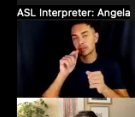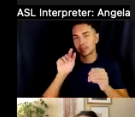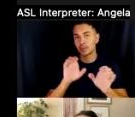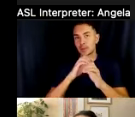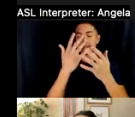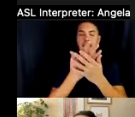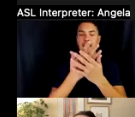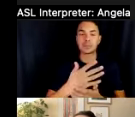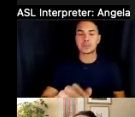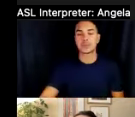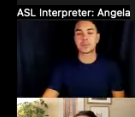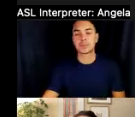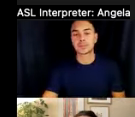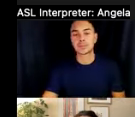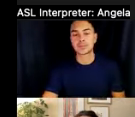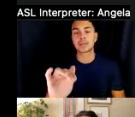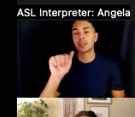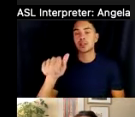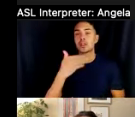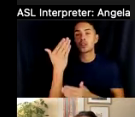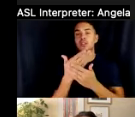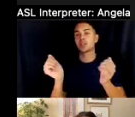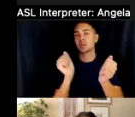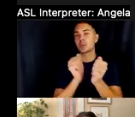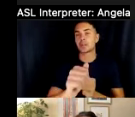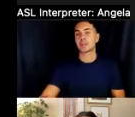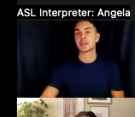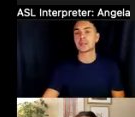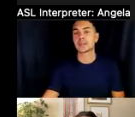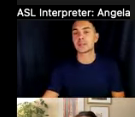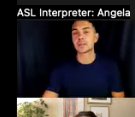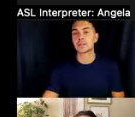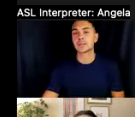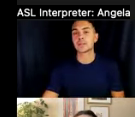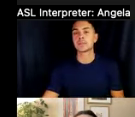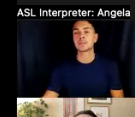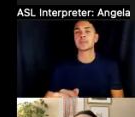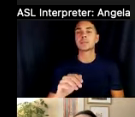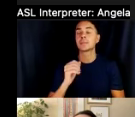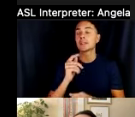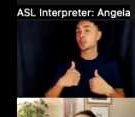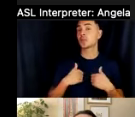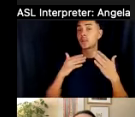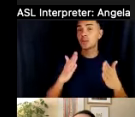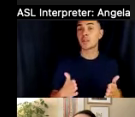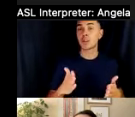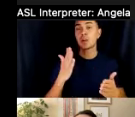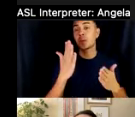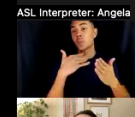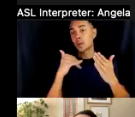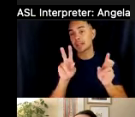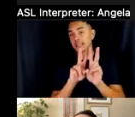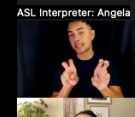So that's another thing to familiarize yourself with. Sometimes a survivor might say, I want an exam, but I only